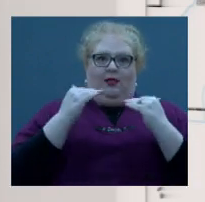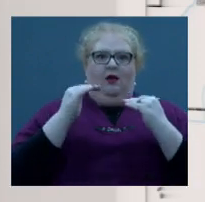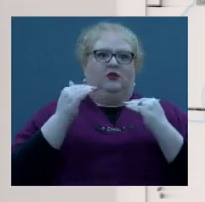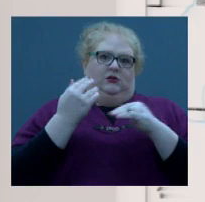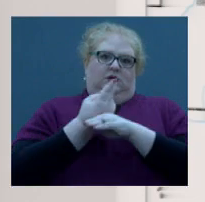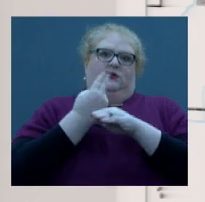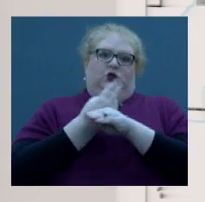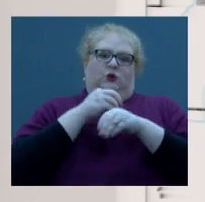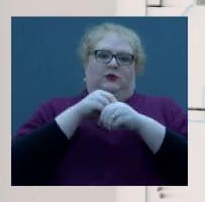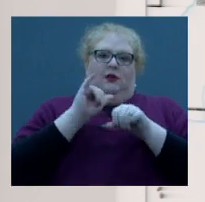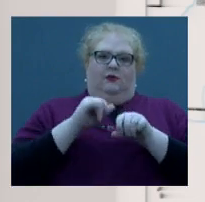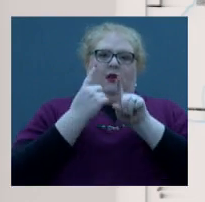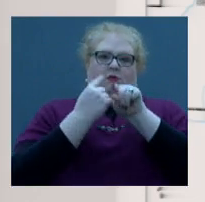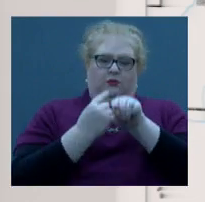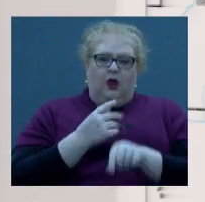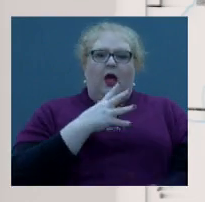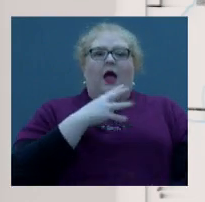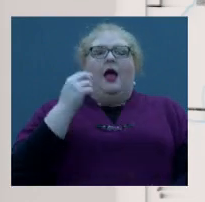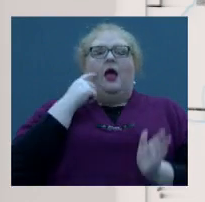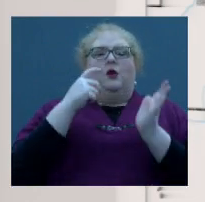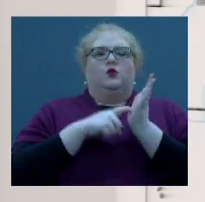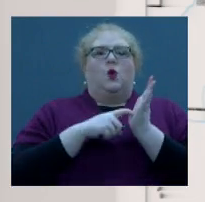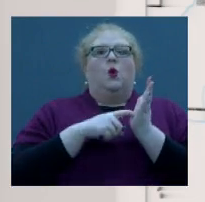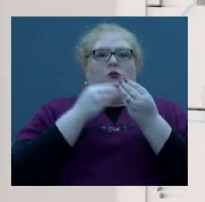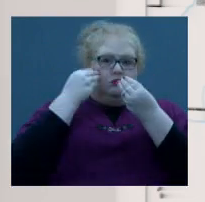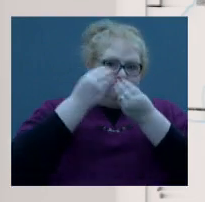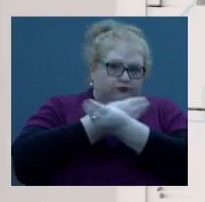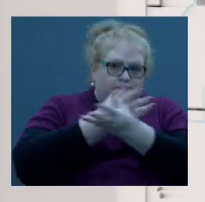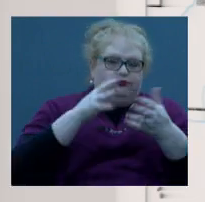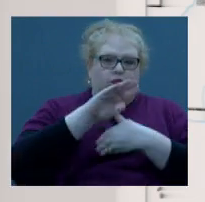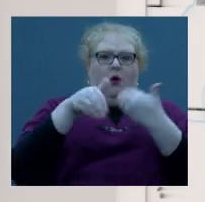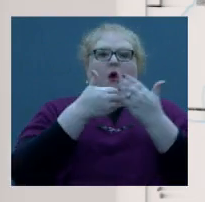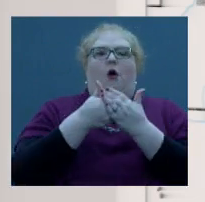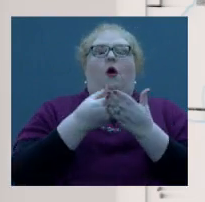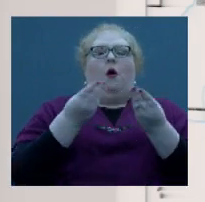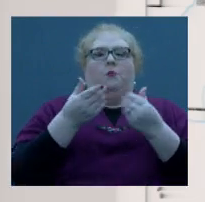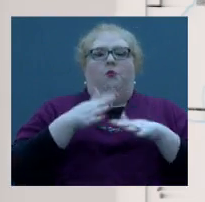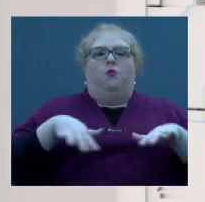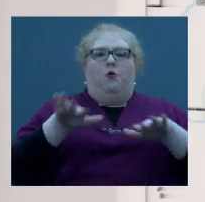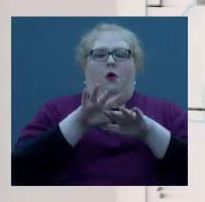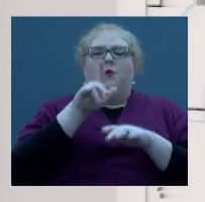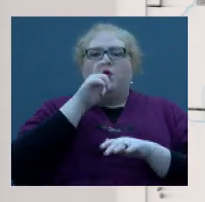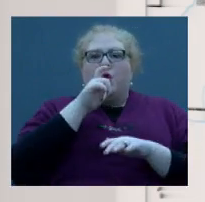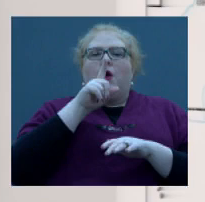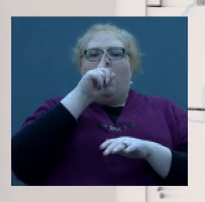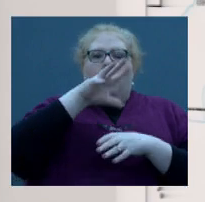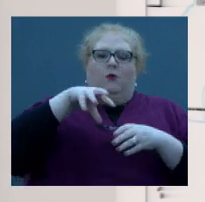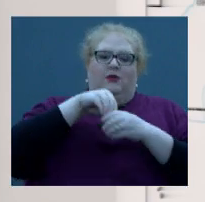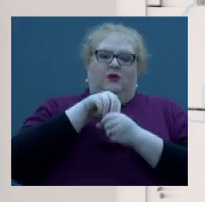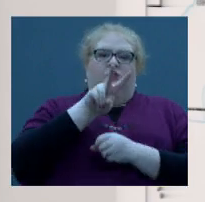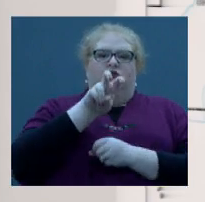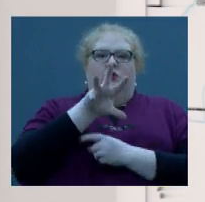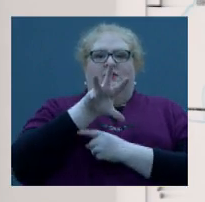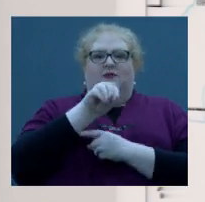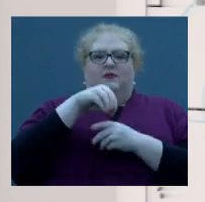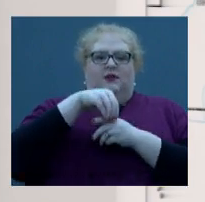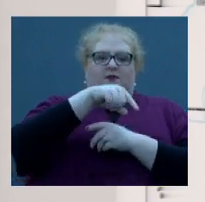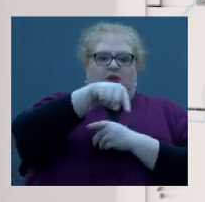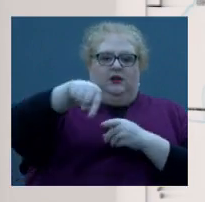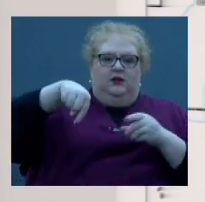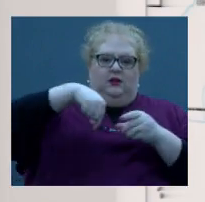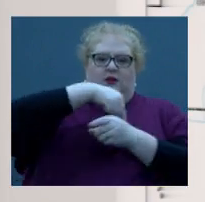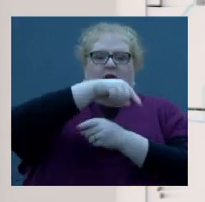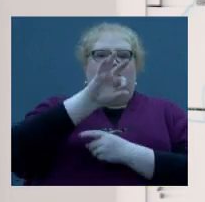area. As required, notice was sent to all property owners within 200 feet of the site, as well as the John Barrow and Woodlands Edge